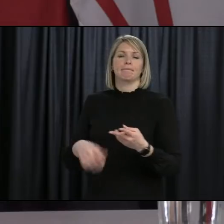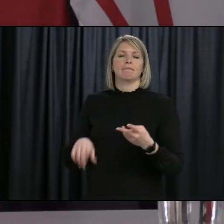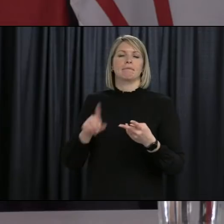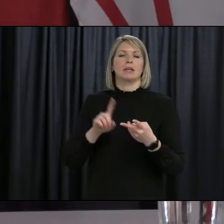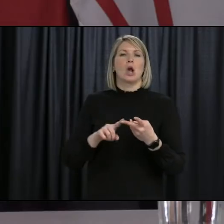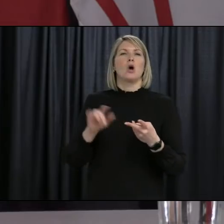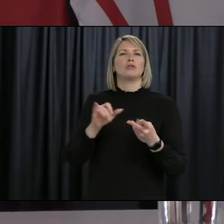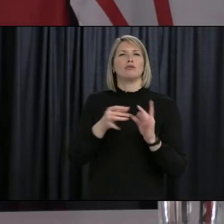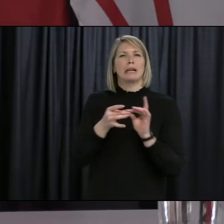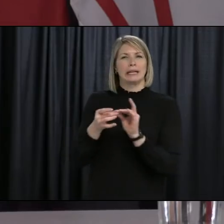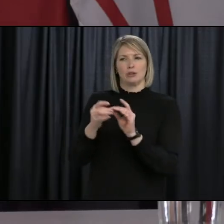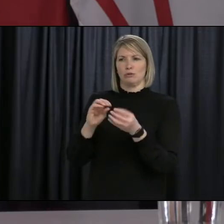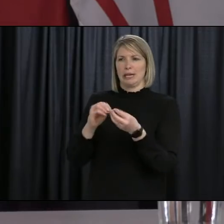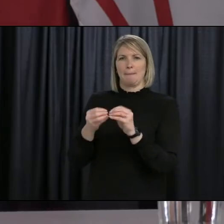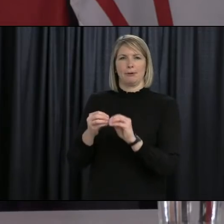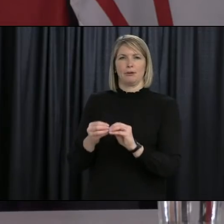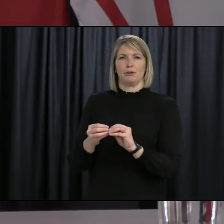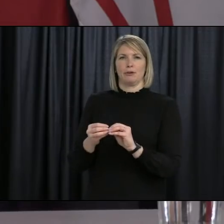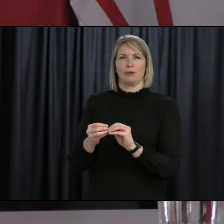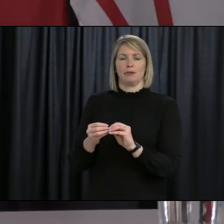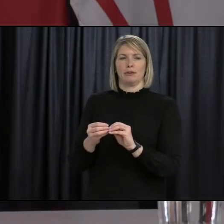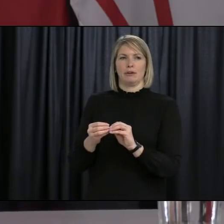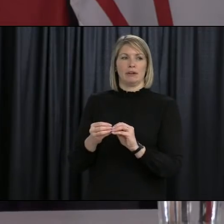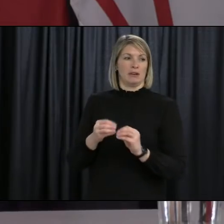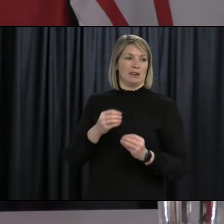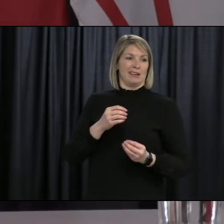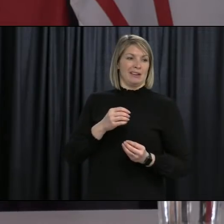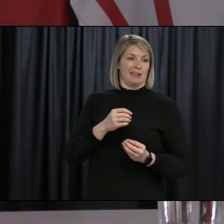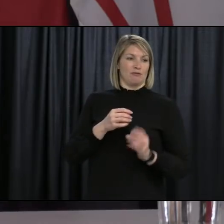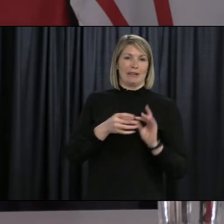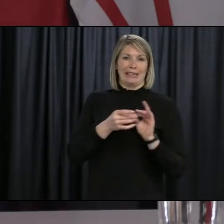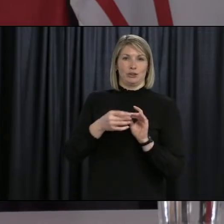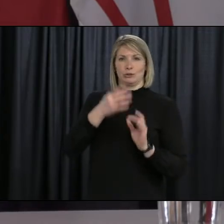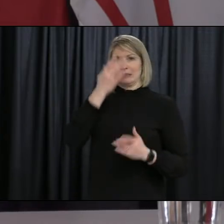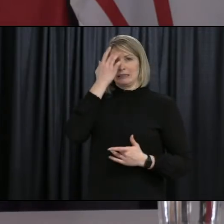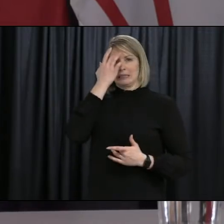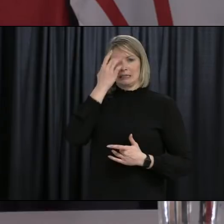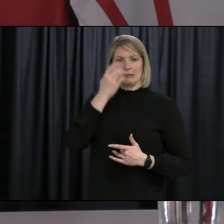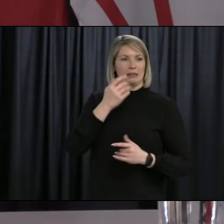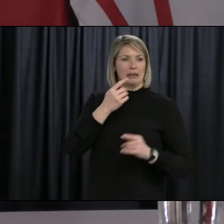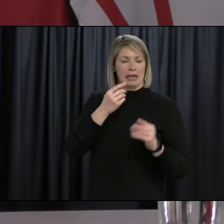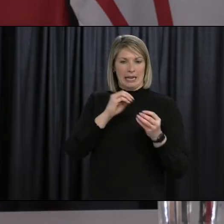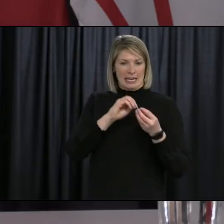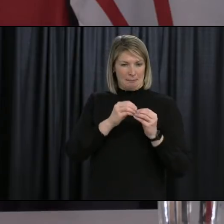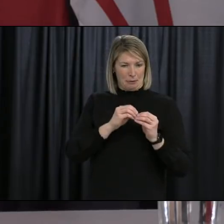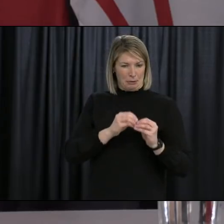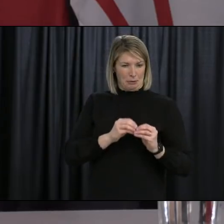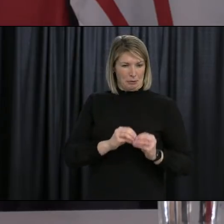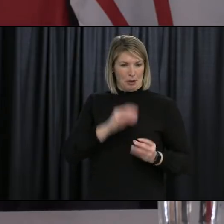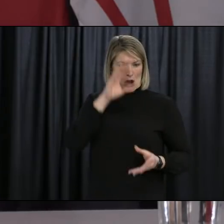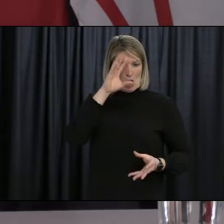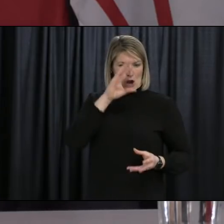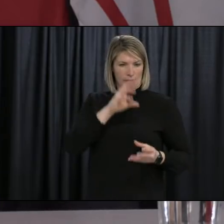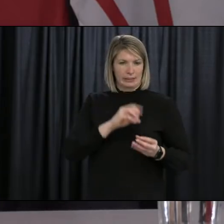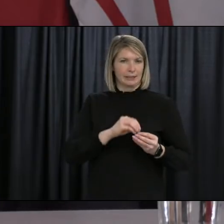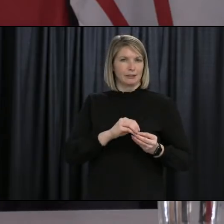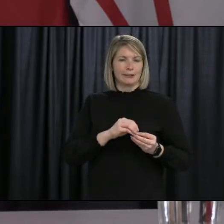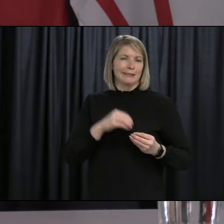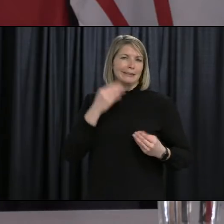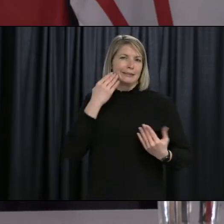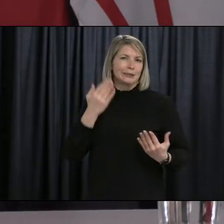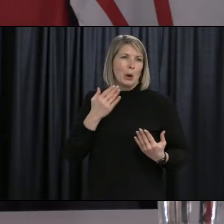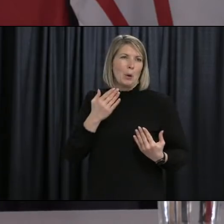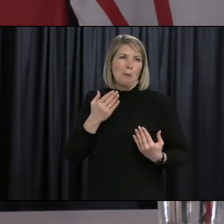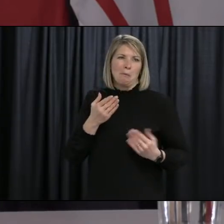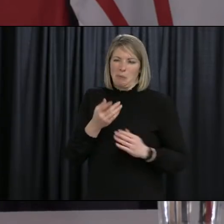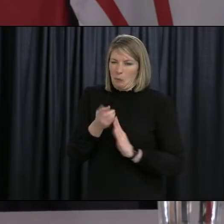the numbers were still coming in and not accurate up until almost the moment we walked in the